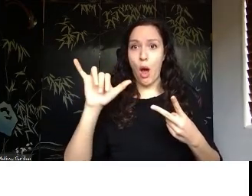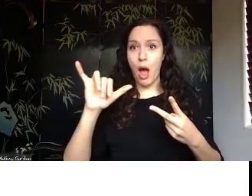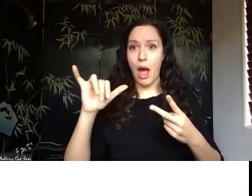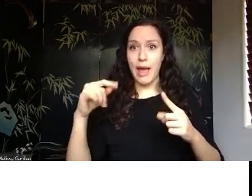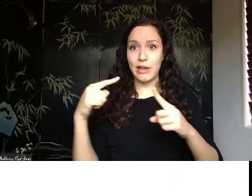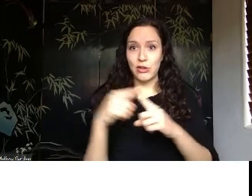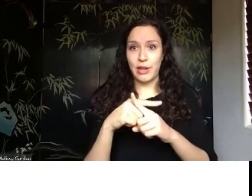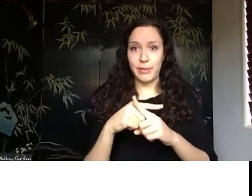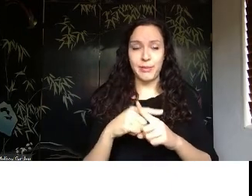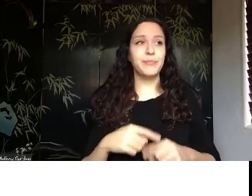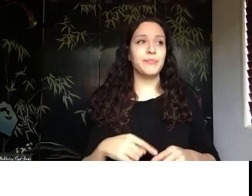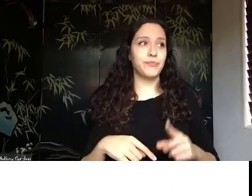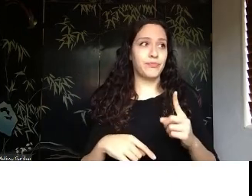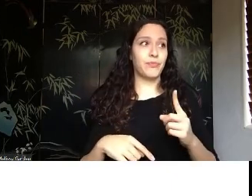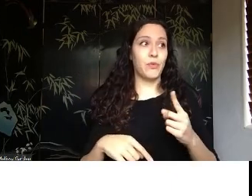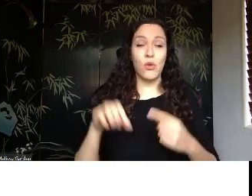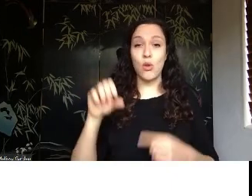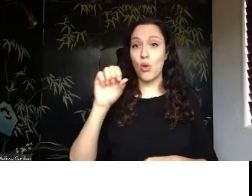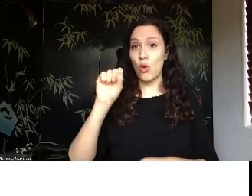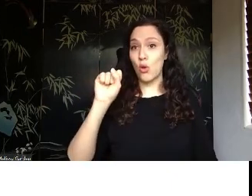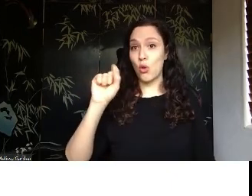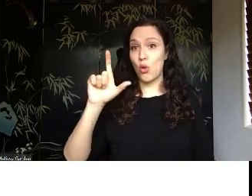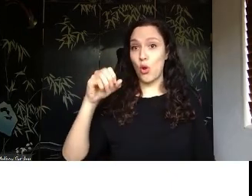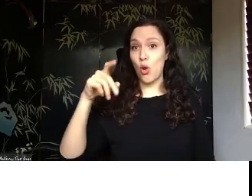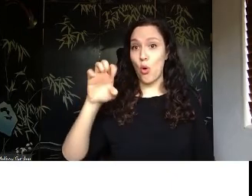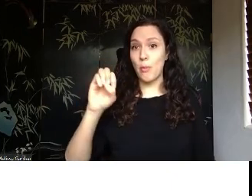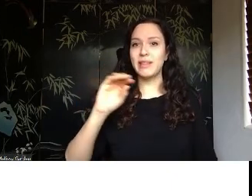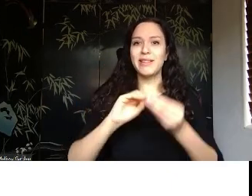of x. Y-intercept is the constant.